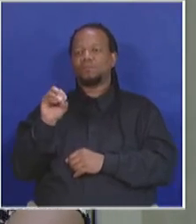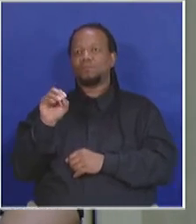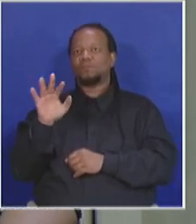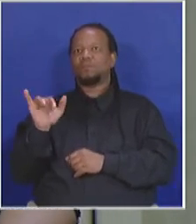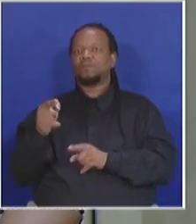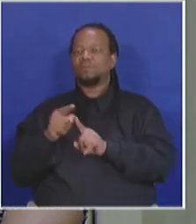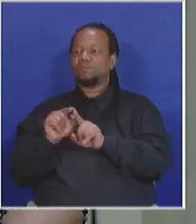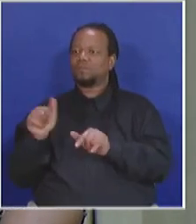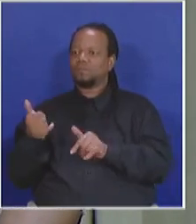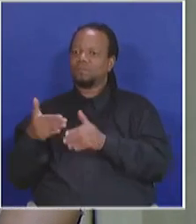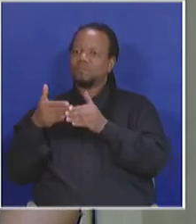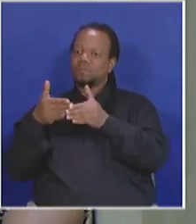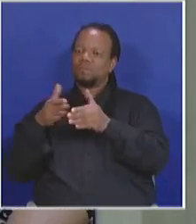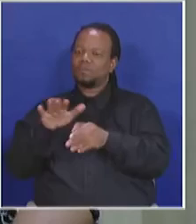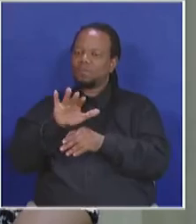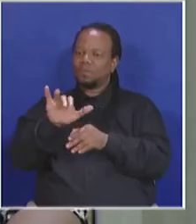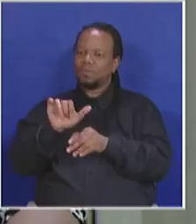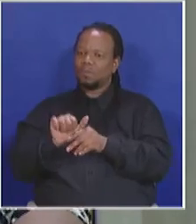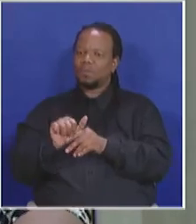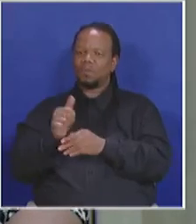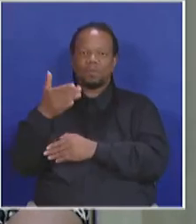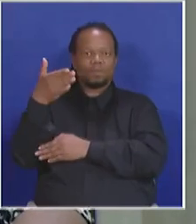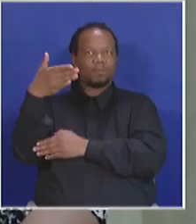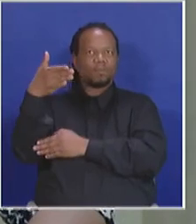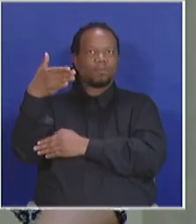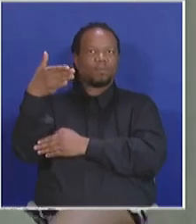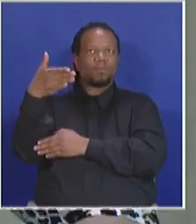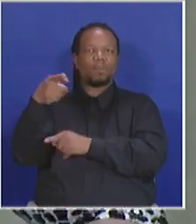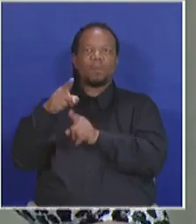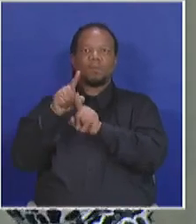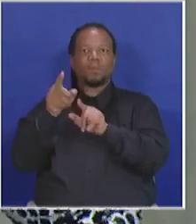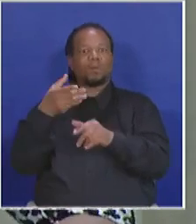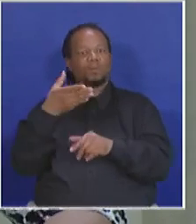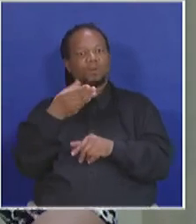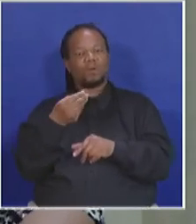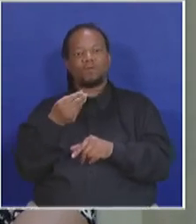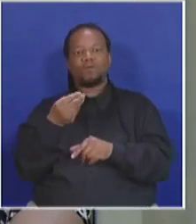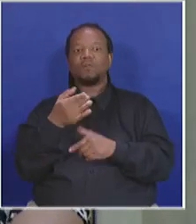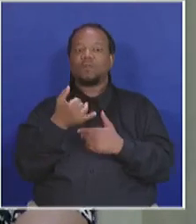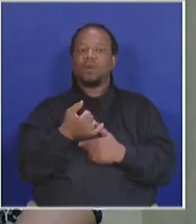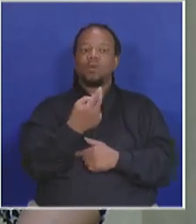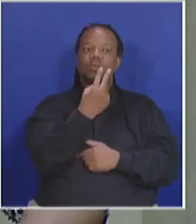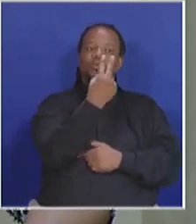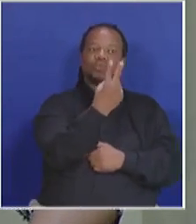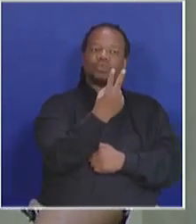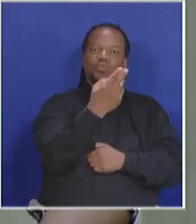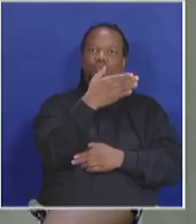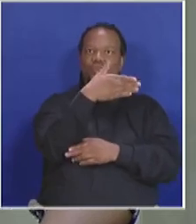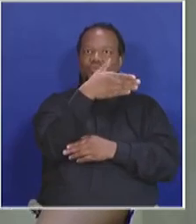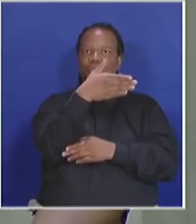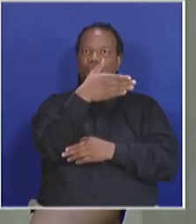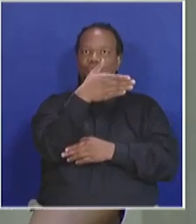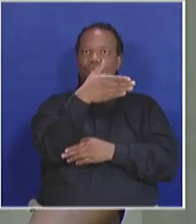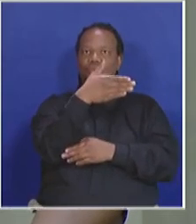flags for other countries. Now we have ships that are flying our flags. We now have two for that matter. The first one that we registered, we